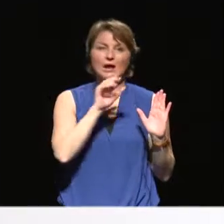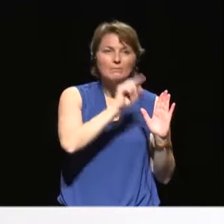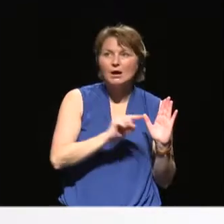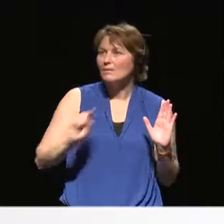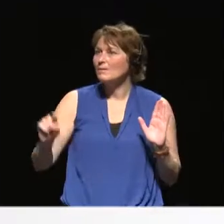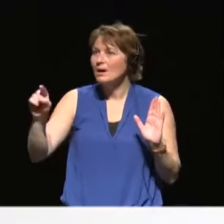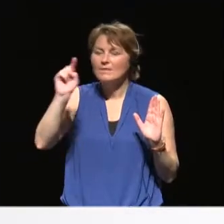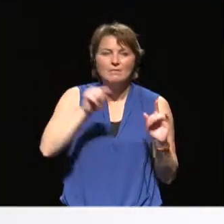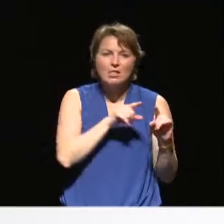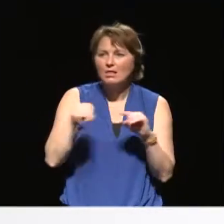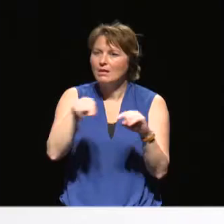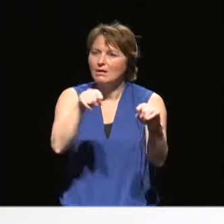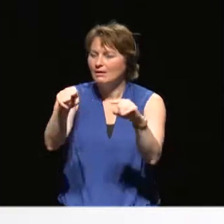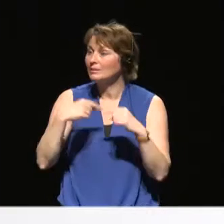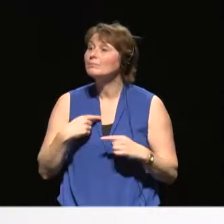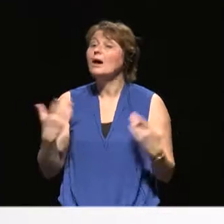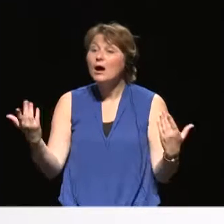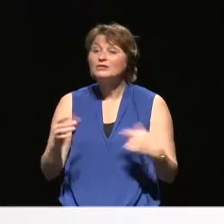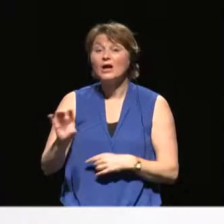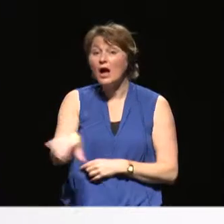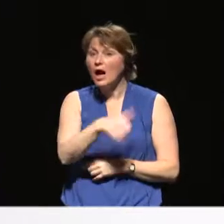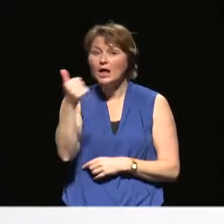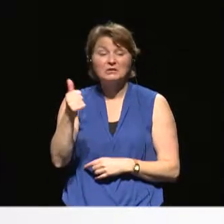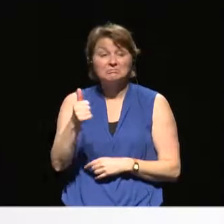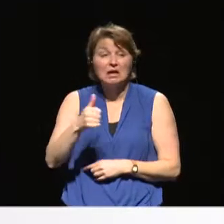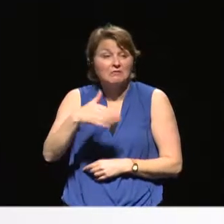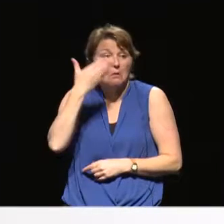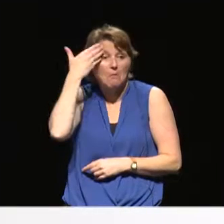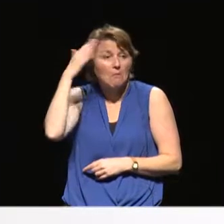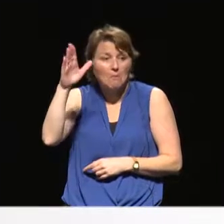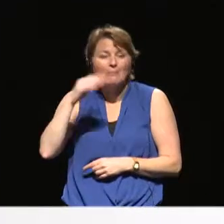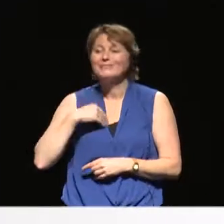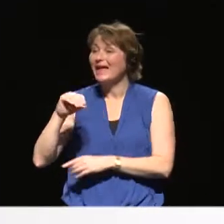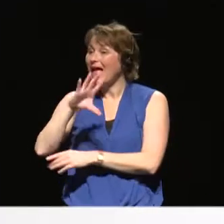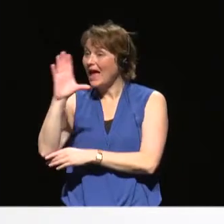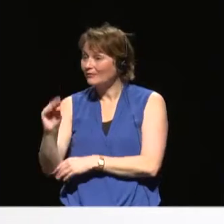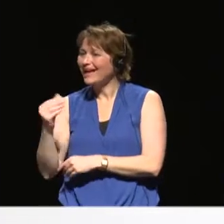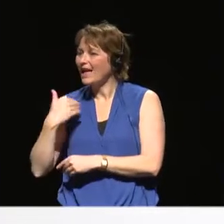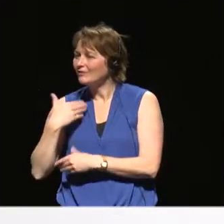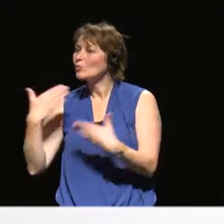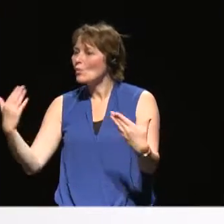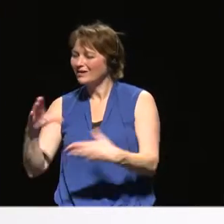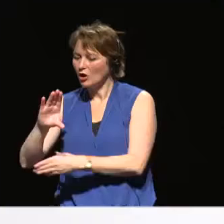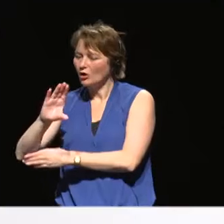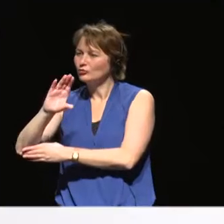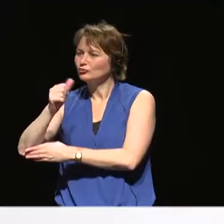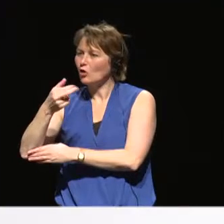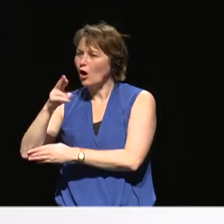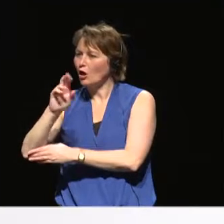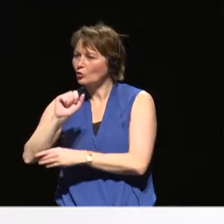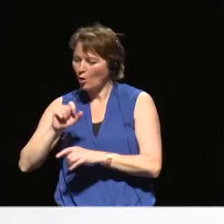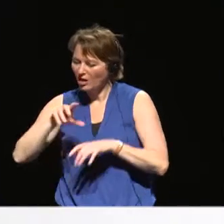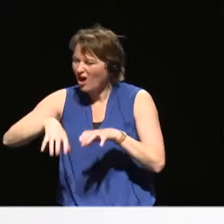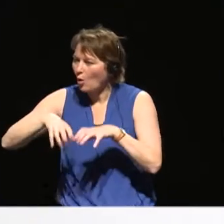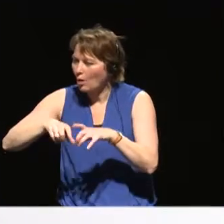that we never really paid attention to, charcoal. In Africa, charcoal has emerged as the major currency for financing